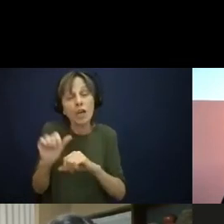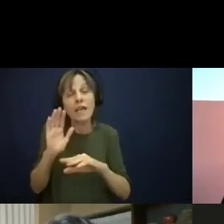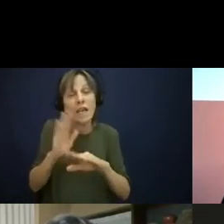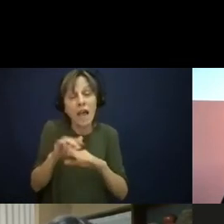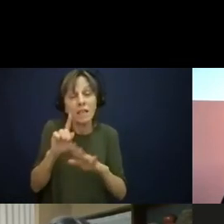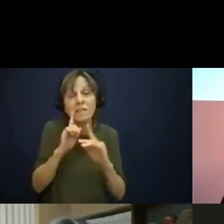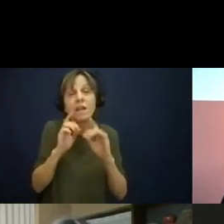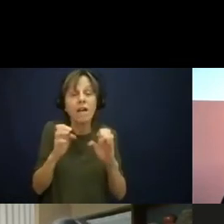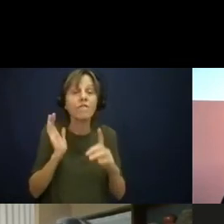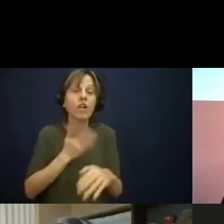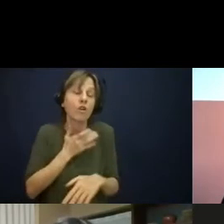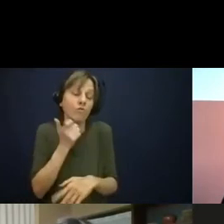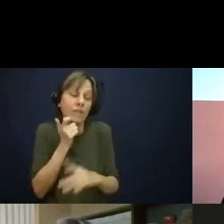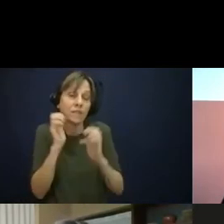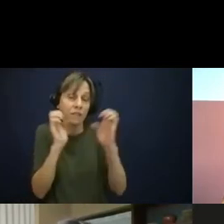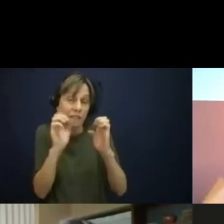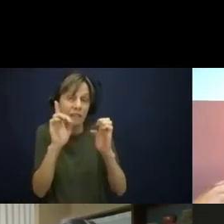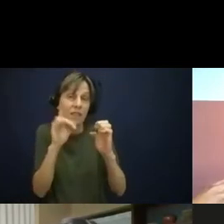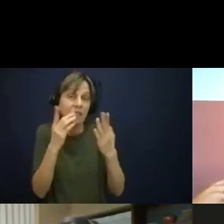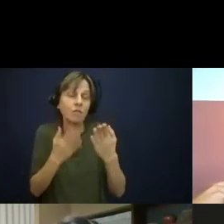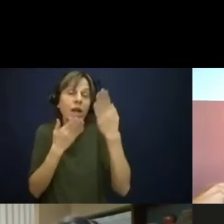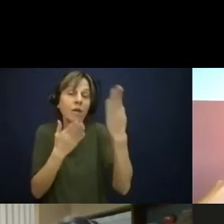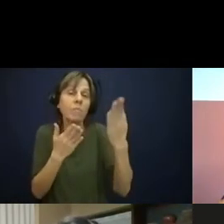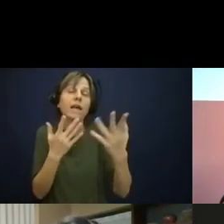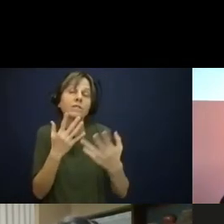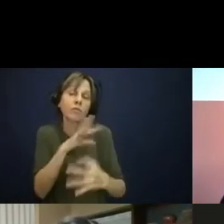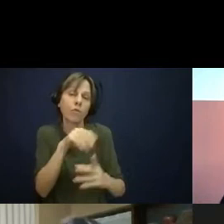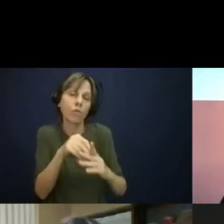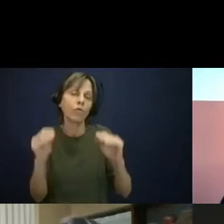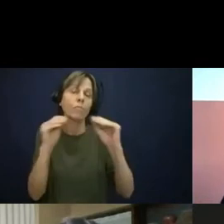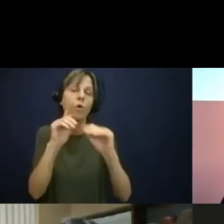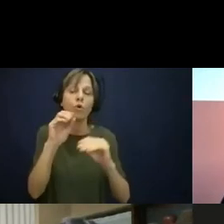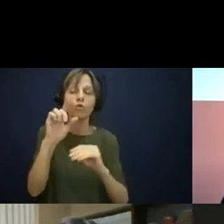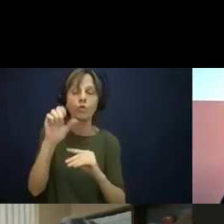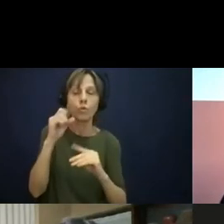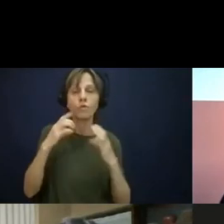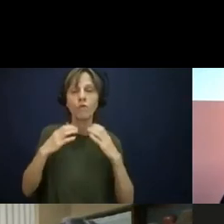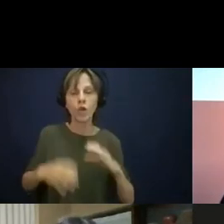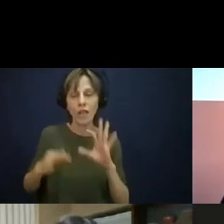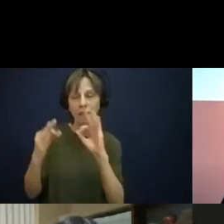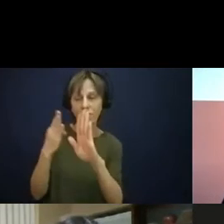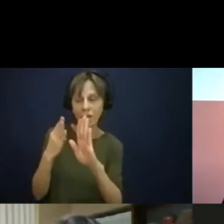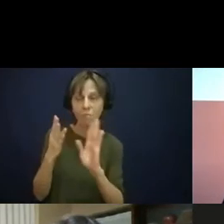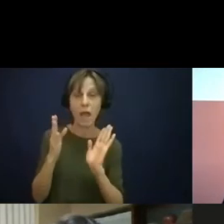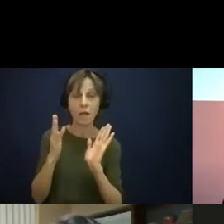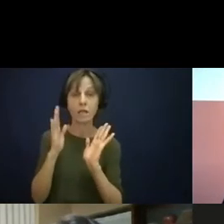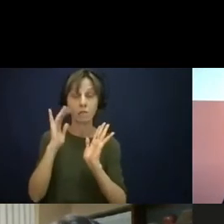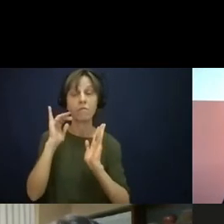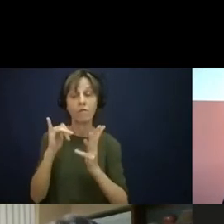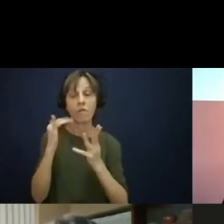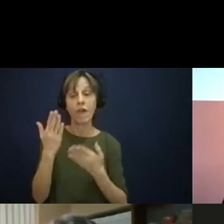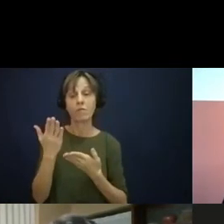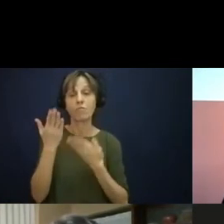evaluation made recommendations of including more tools to gather client feedback. And that recommendation has been made one of our top